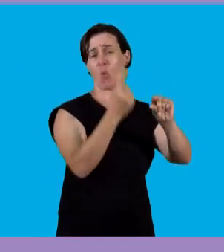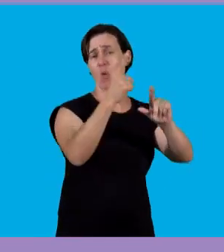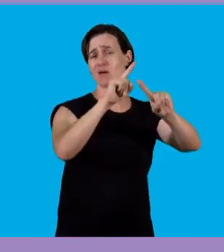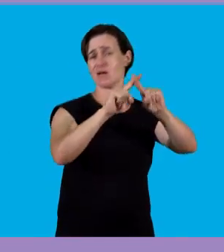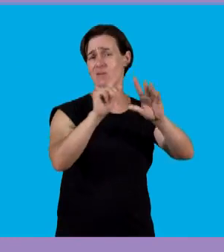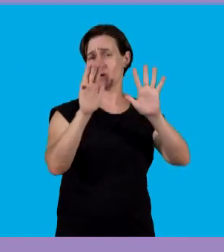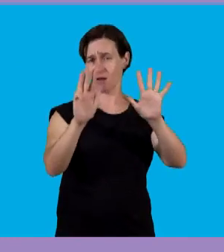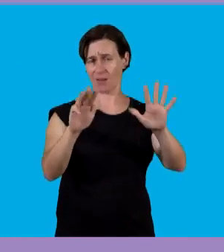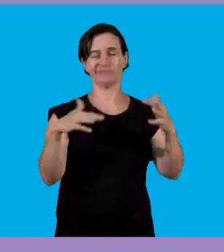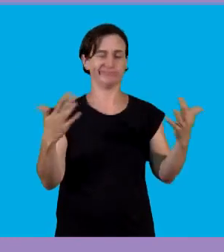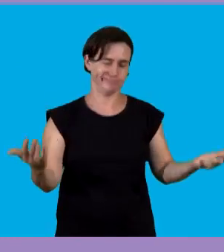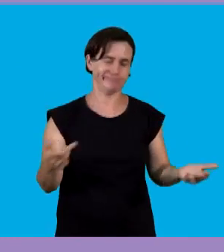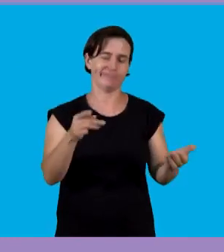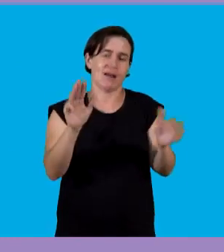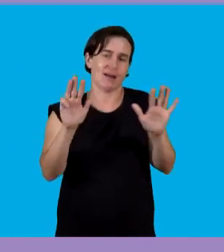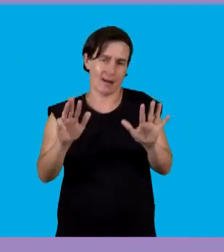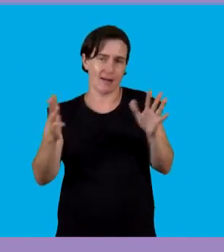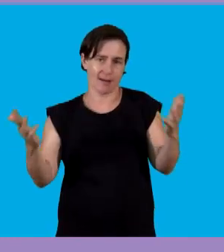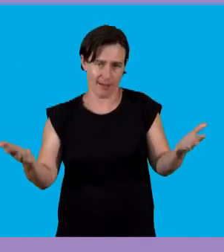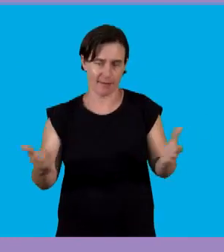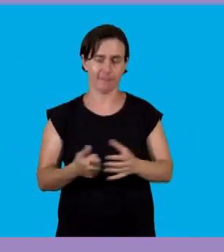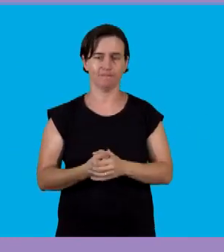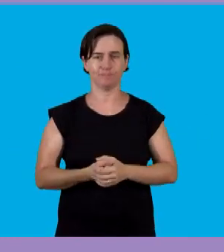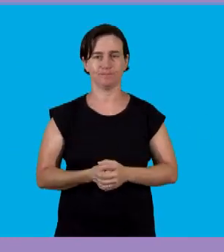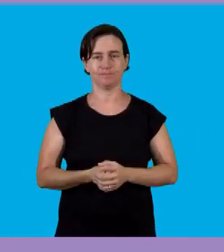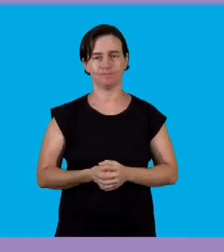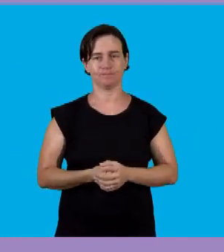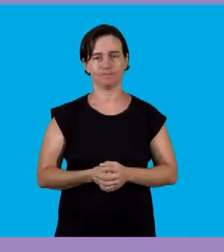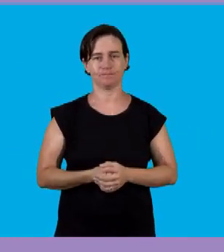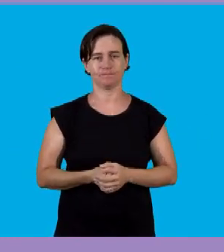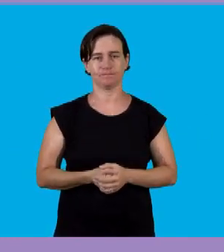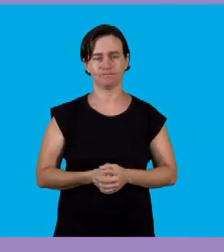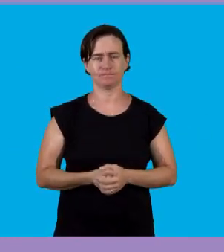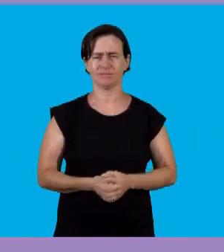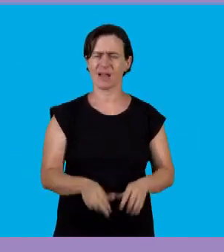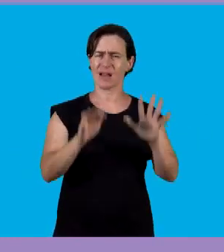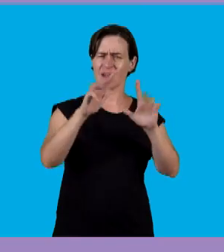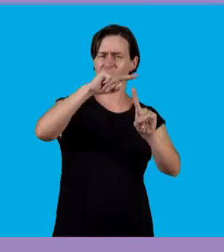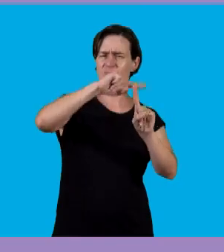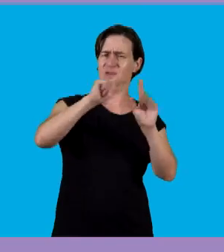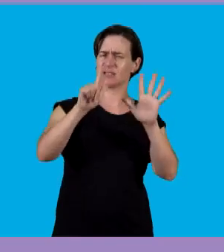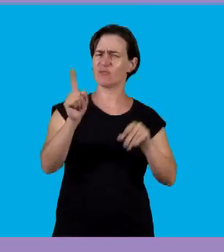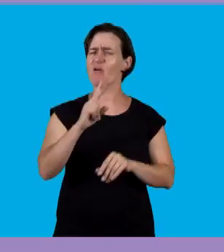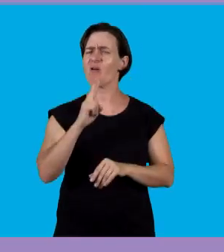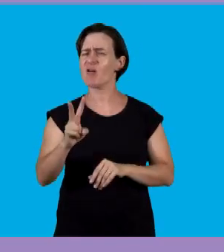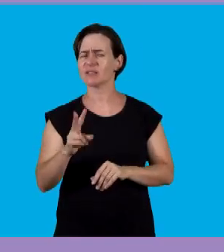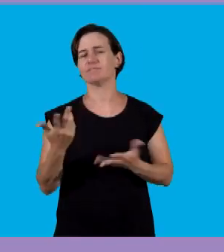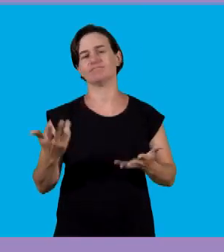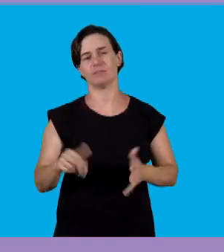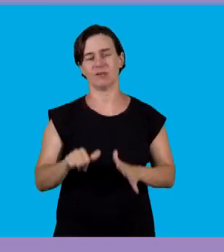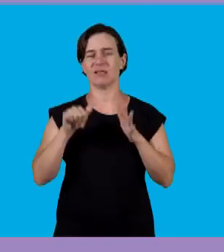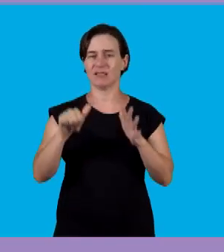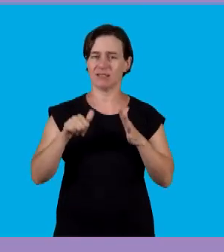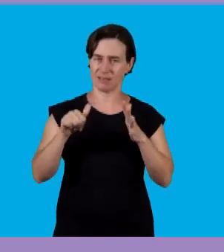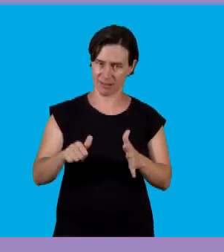multiplied by 9 is, of course, that 9 there. And when we add 7 to that, our